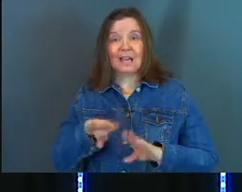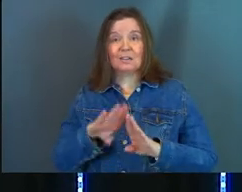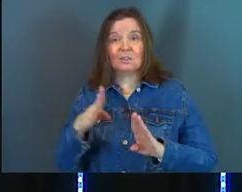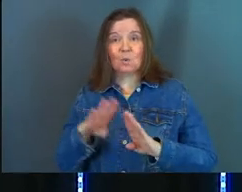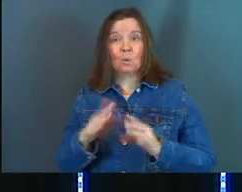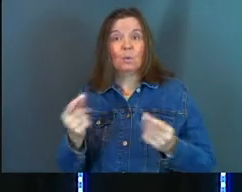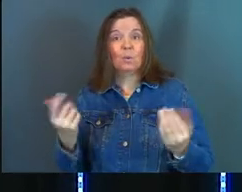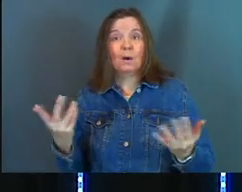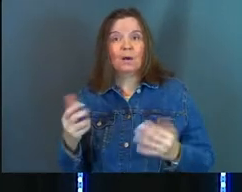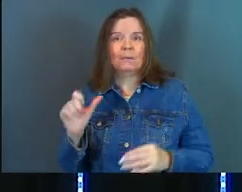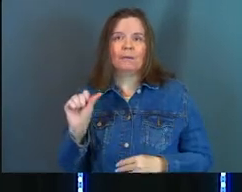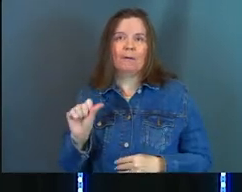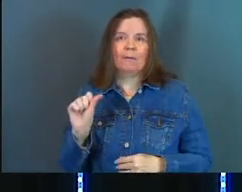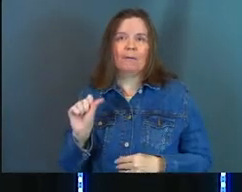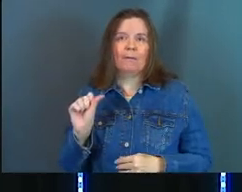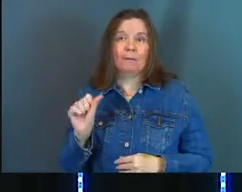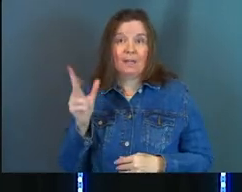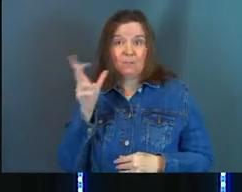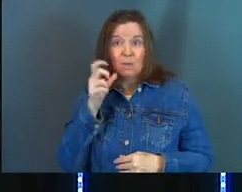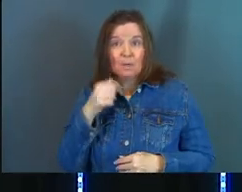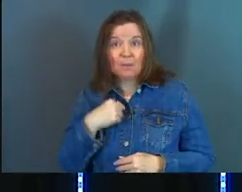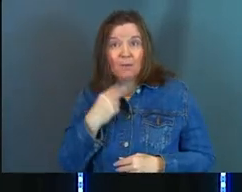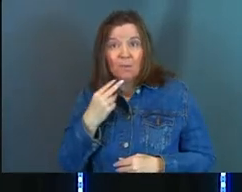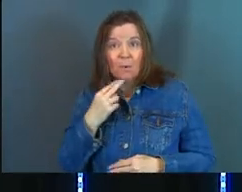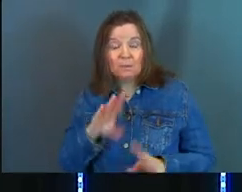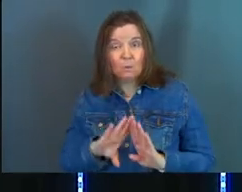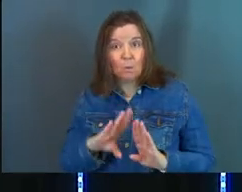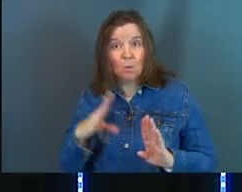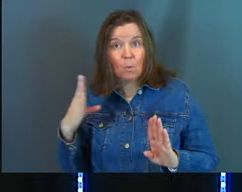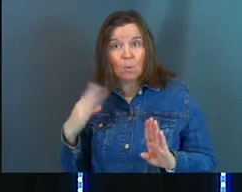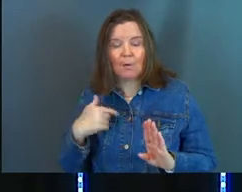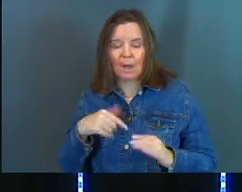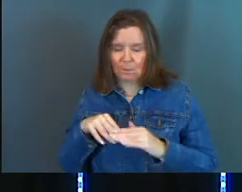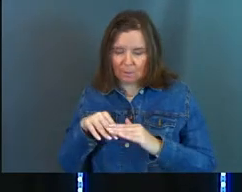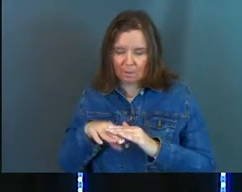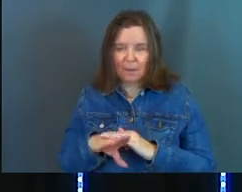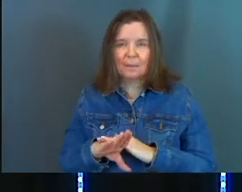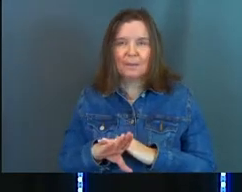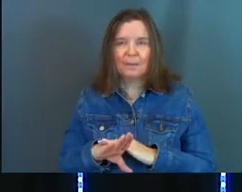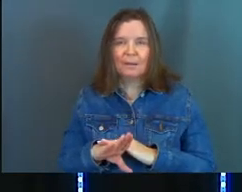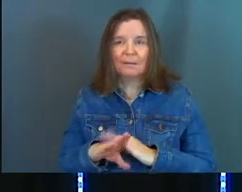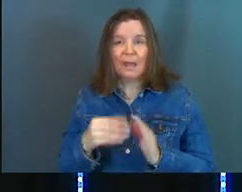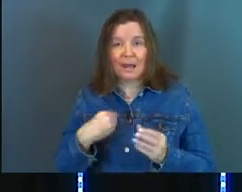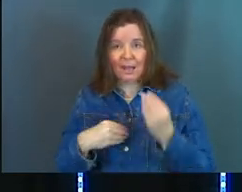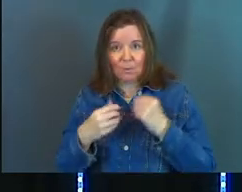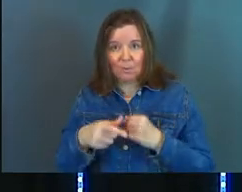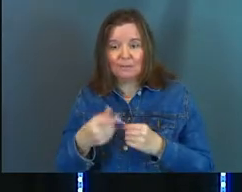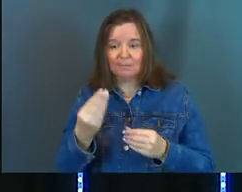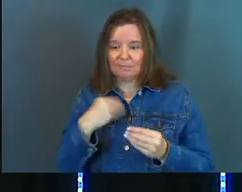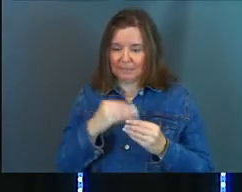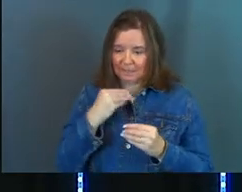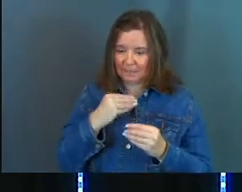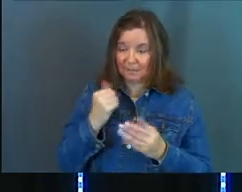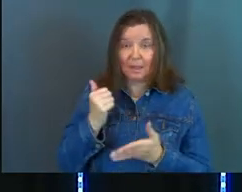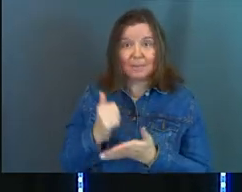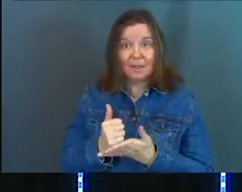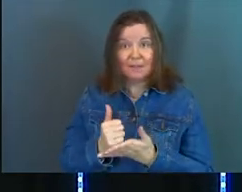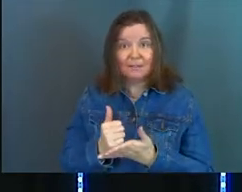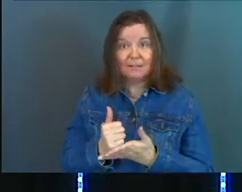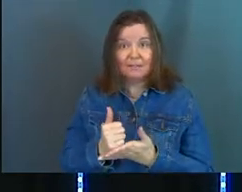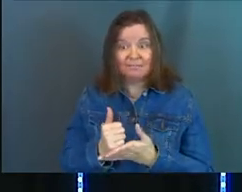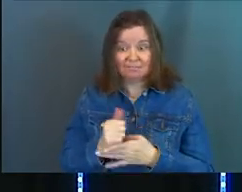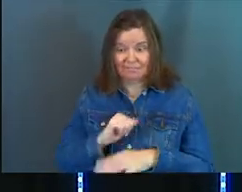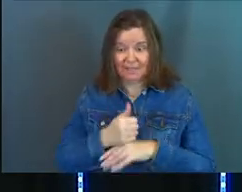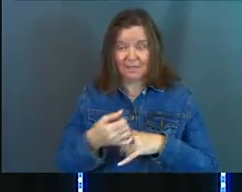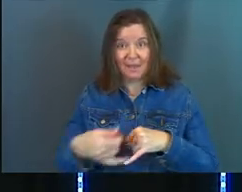knock. And if anyone would hear my voice and open the door, I will come in and I will eat with him and he with me. Amen? Come